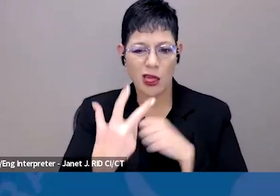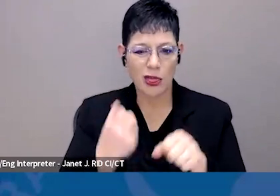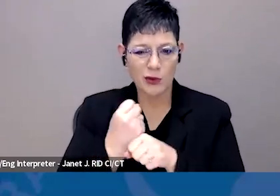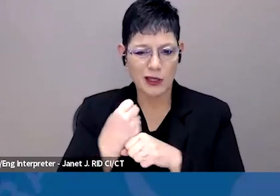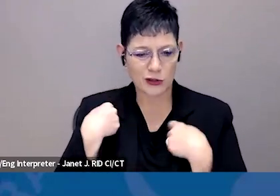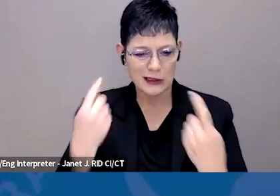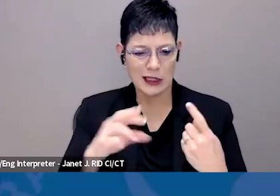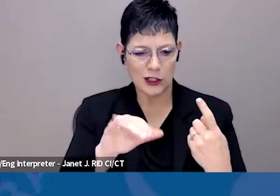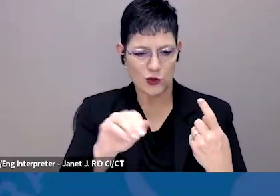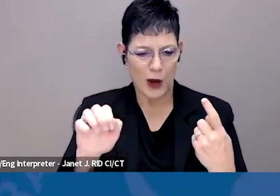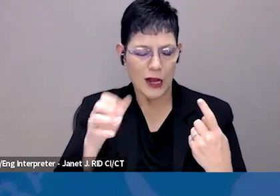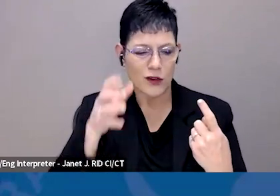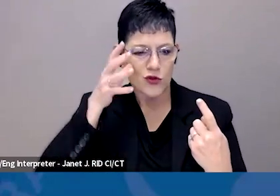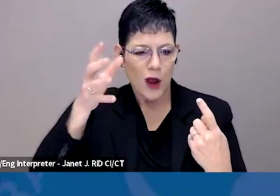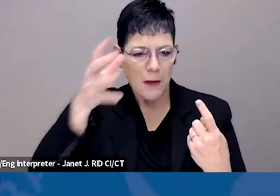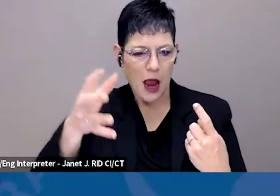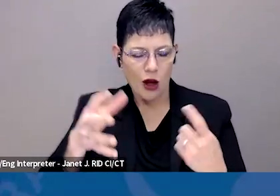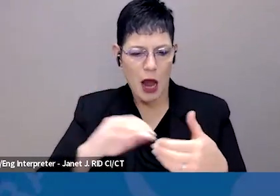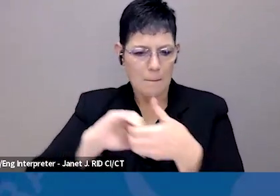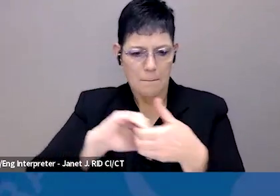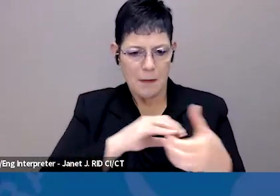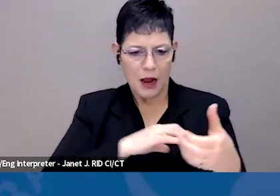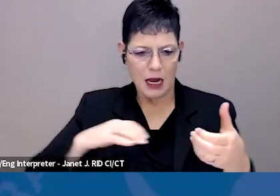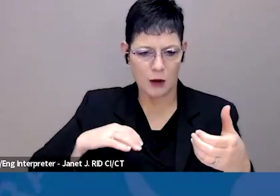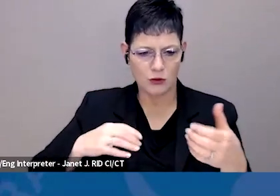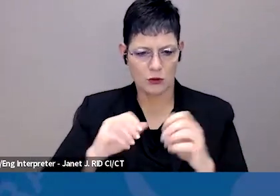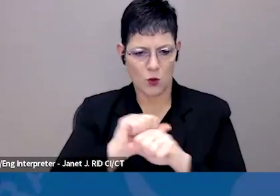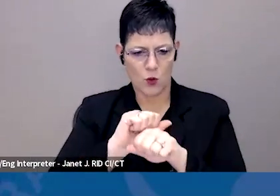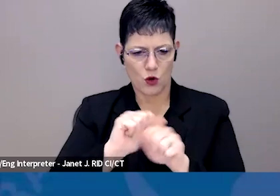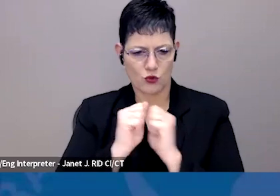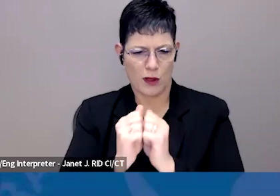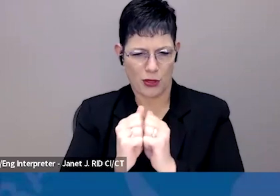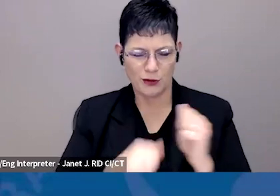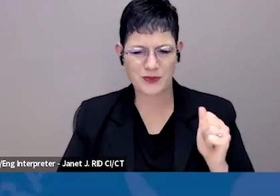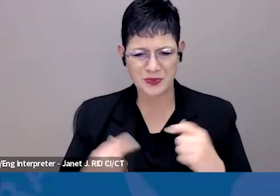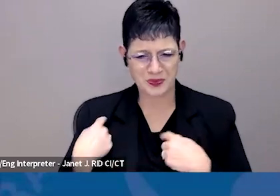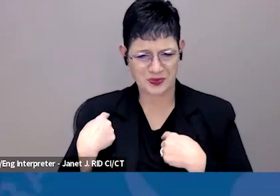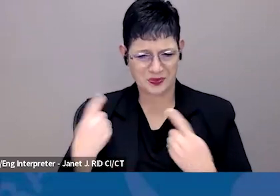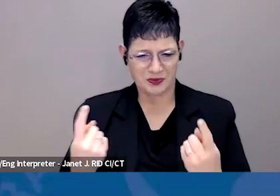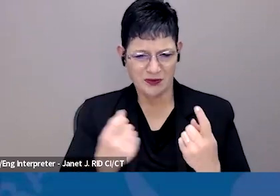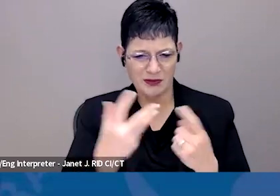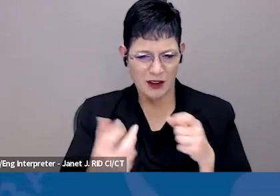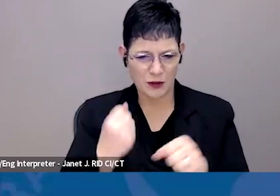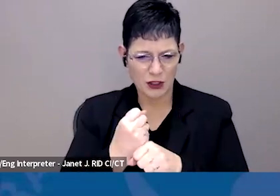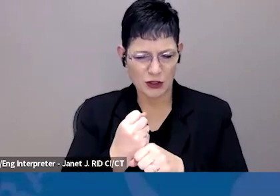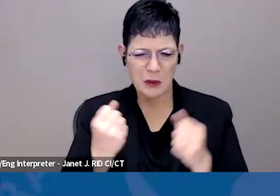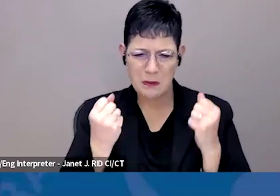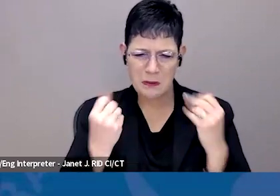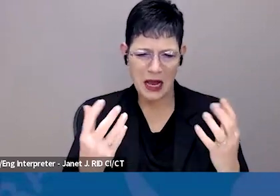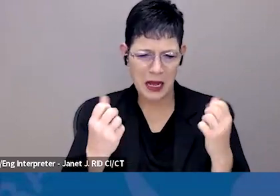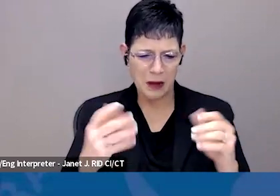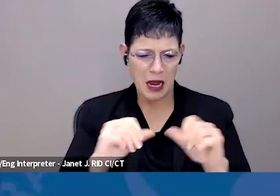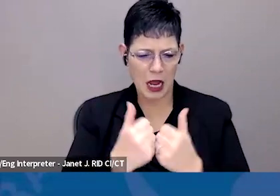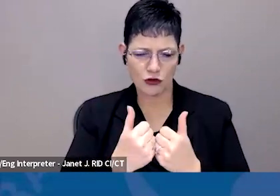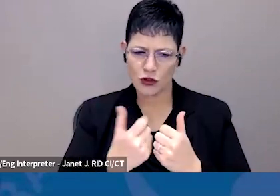Grandparent Advisory Councils began working together to coordinate their impact. Over the past years, we've seen federal departments and agencies